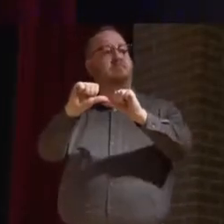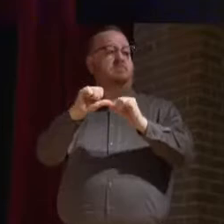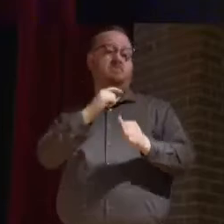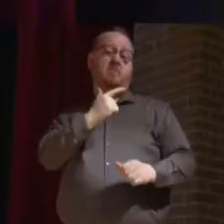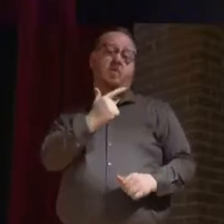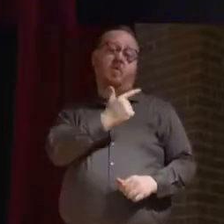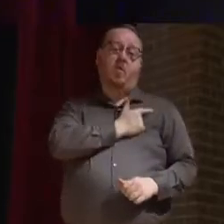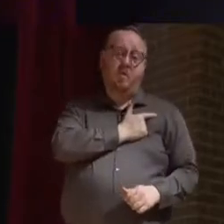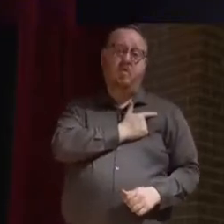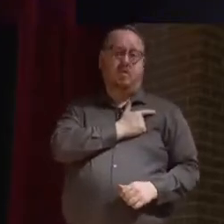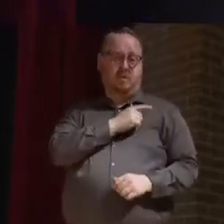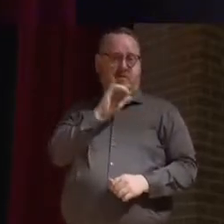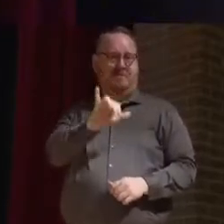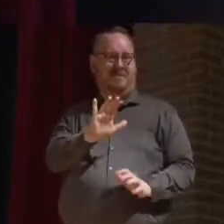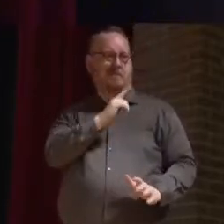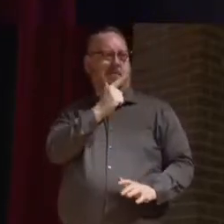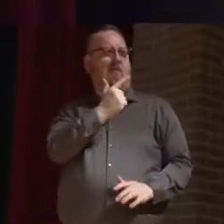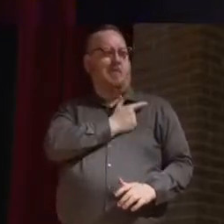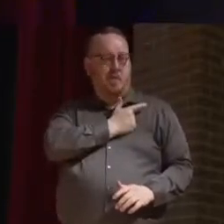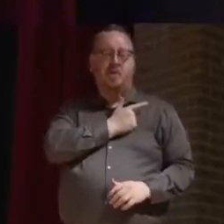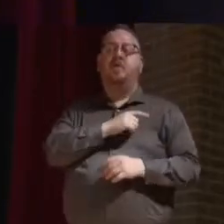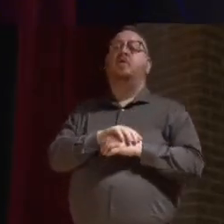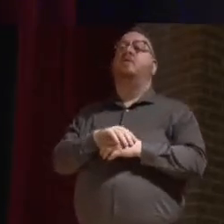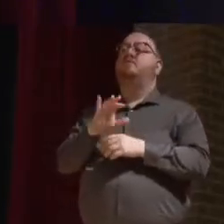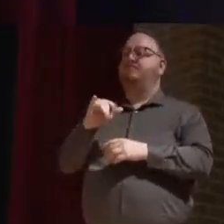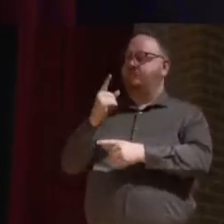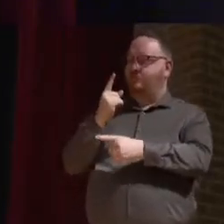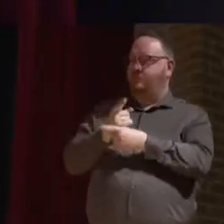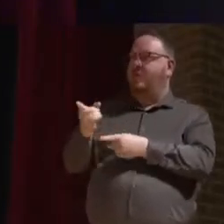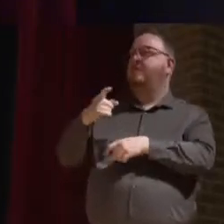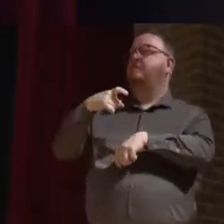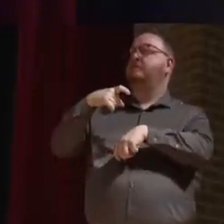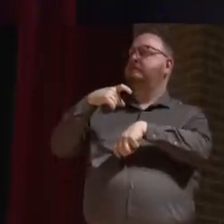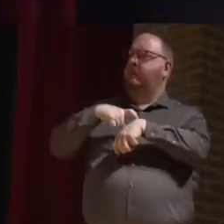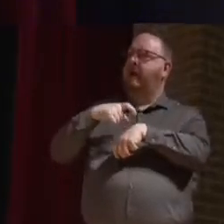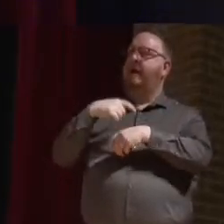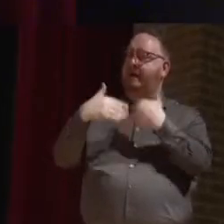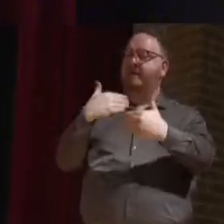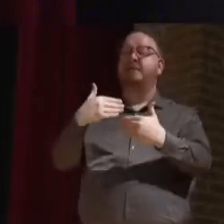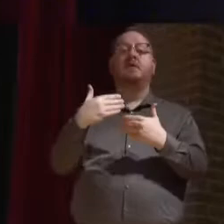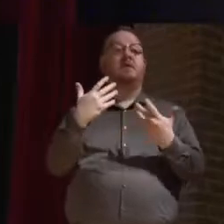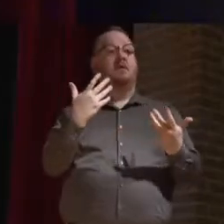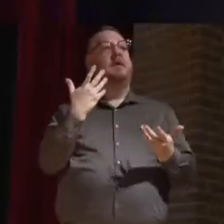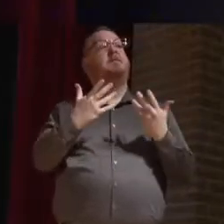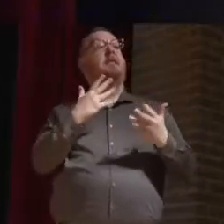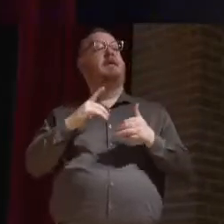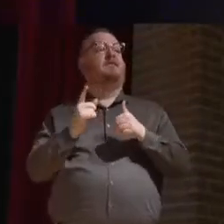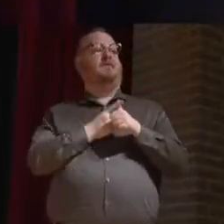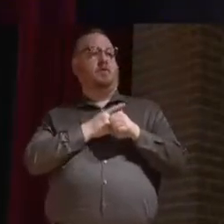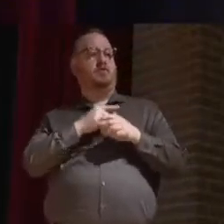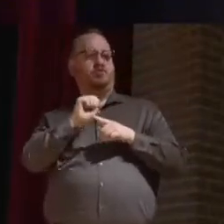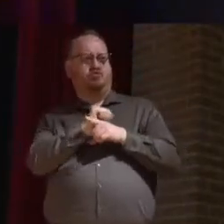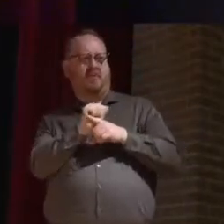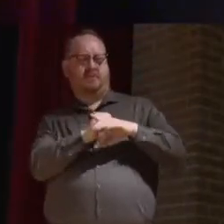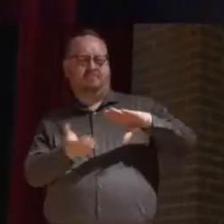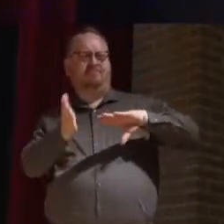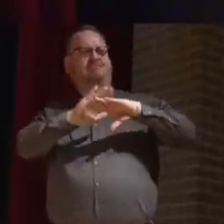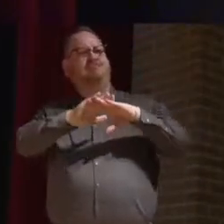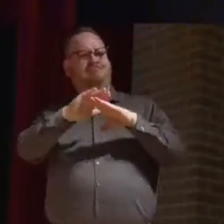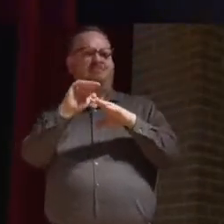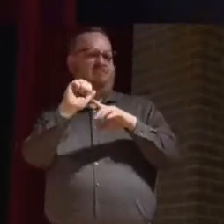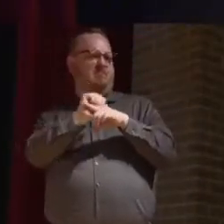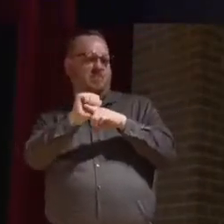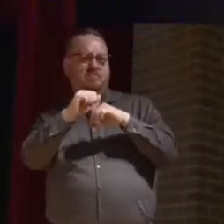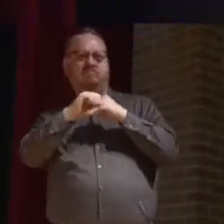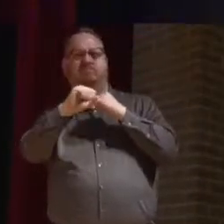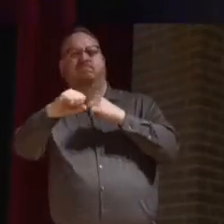loyalty to the position. And you may, like you said, you may have to spend a little more time up front with the training, but it's going to pay